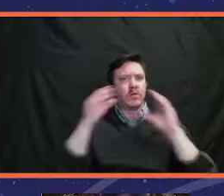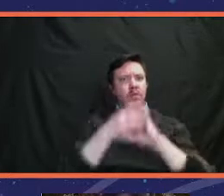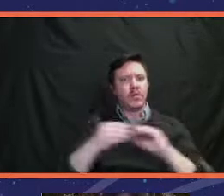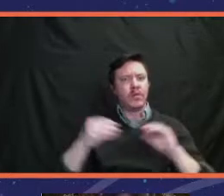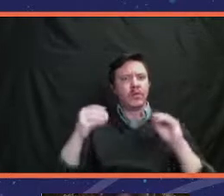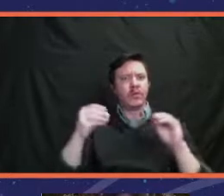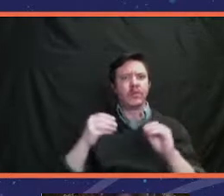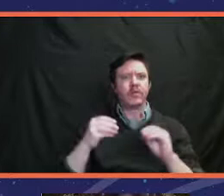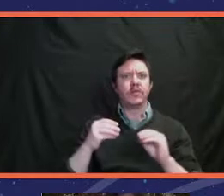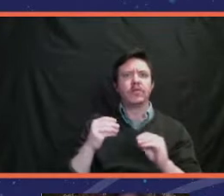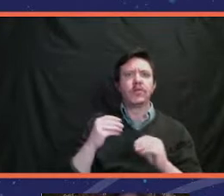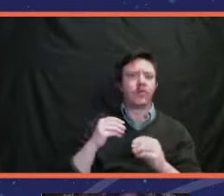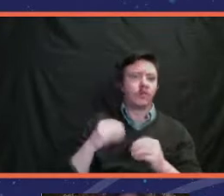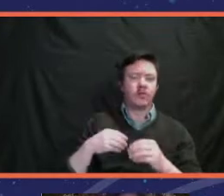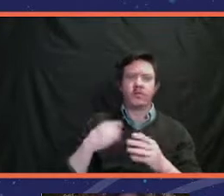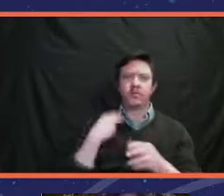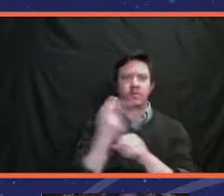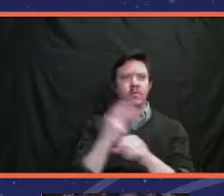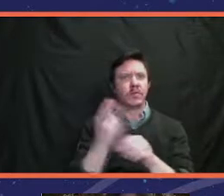ago given to,